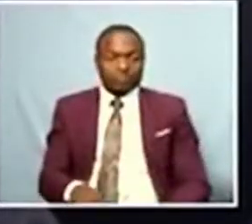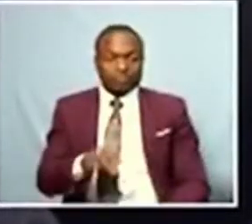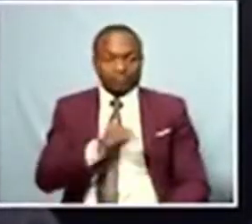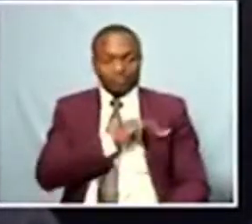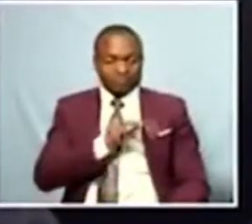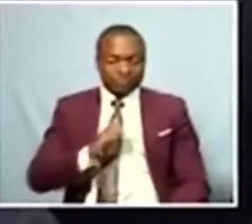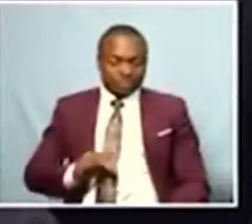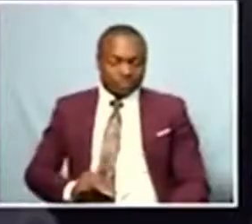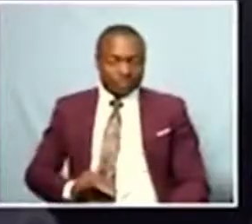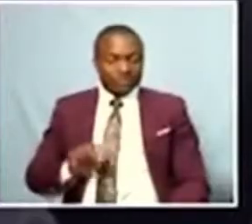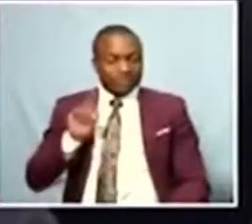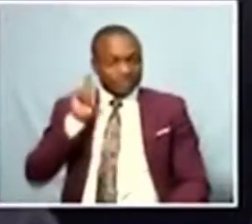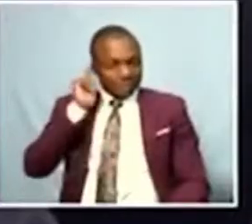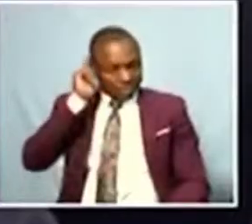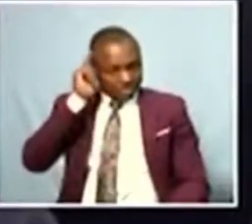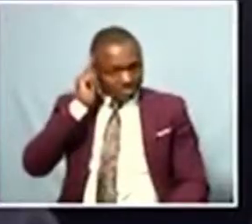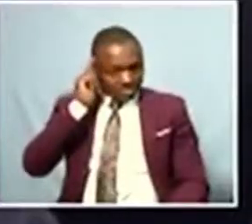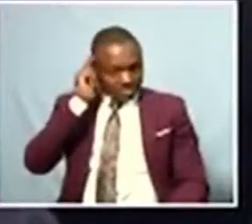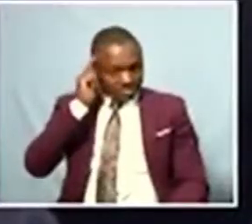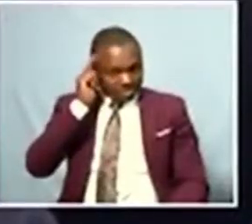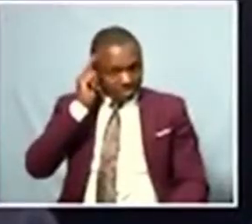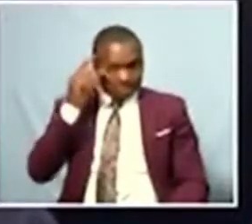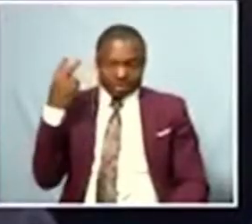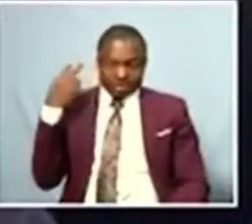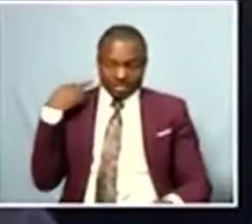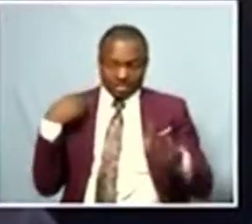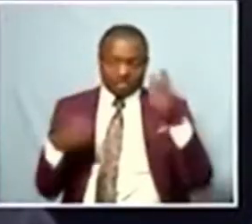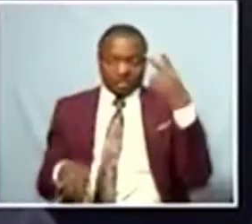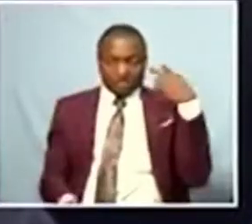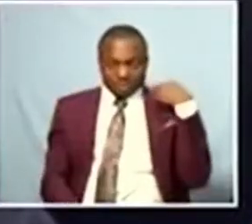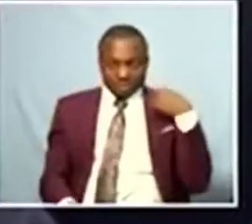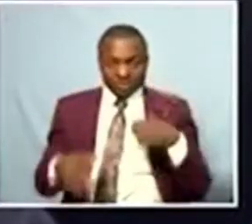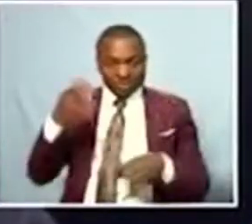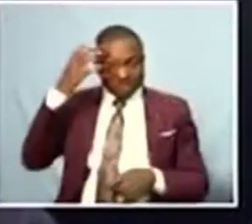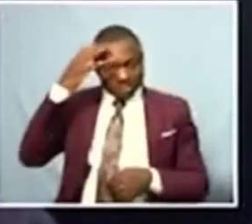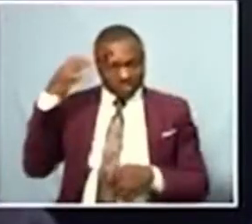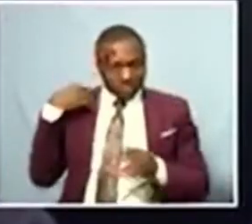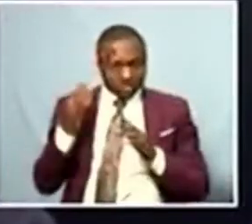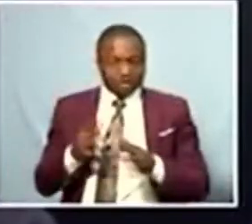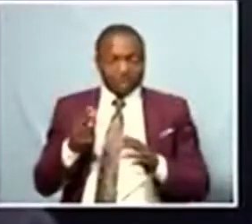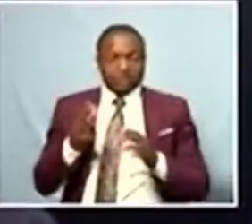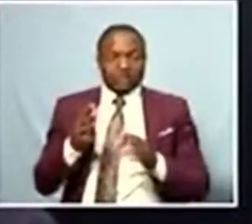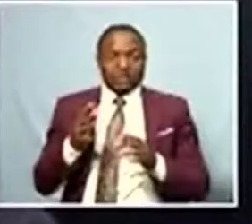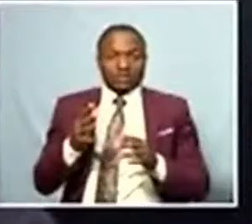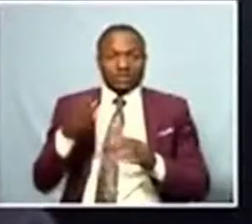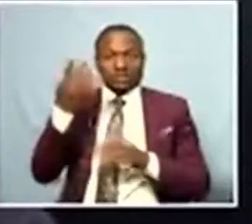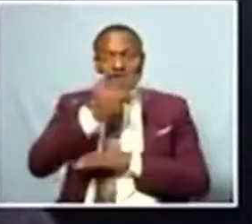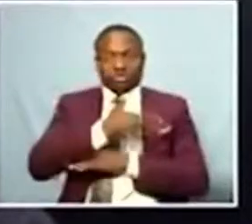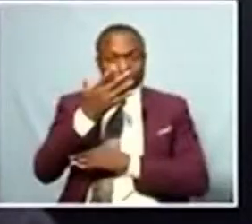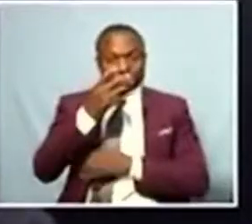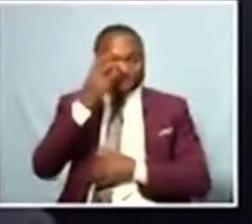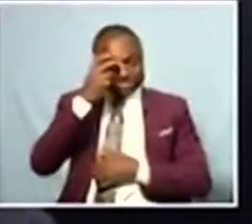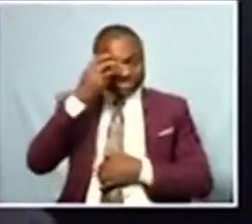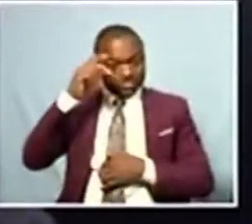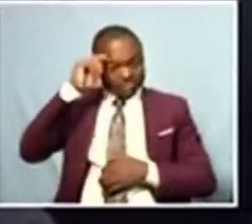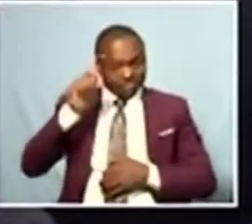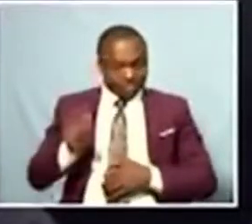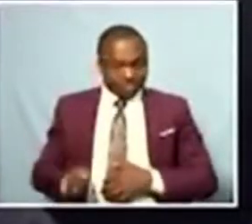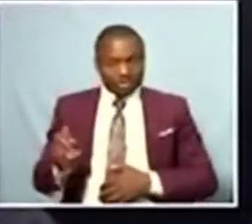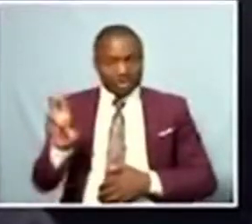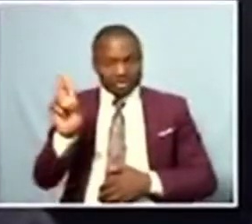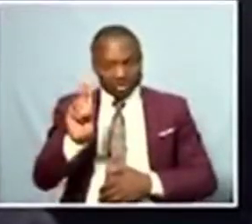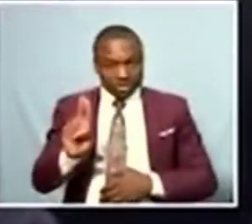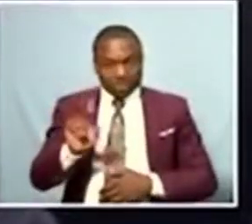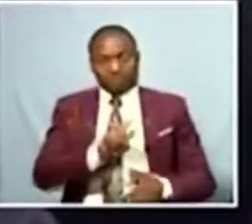members thought maybe the immigration officers and so forth and the border guards, they will use these firearms